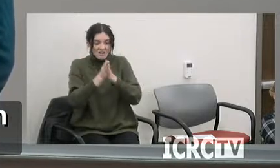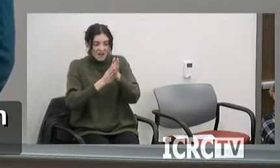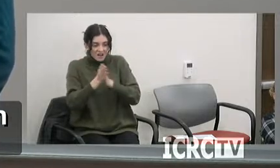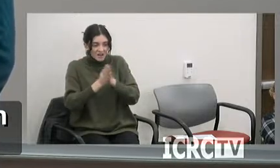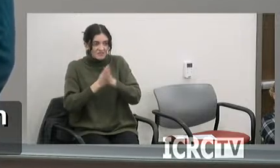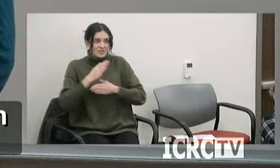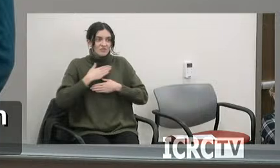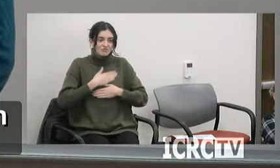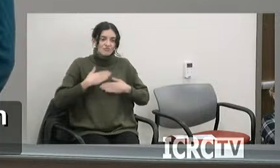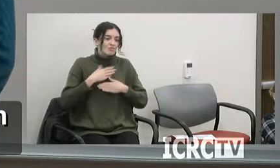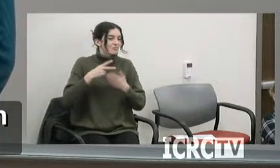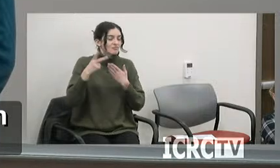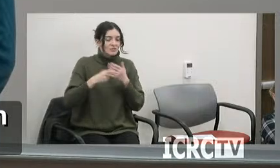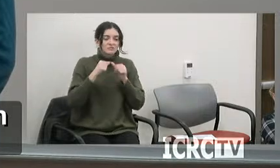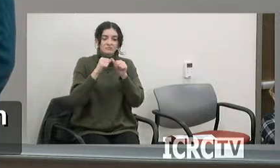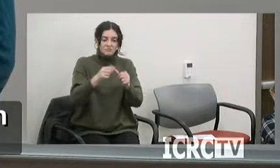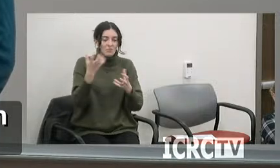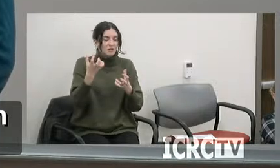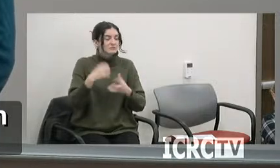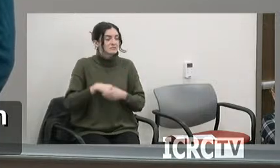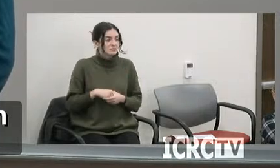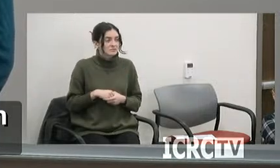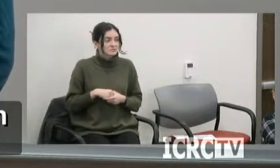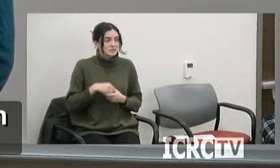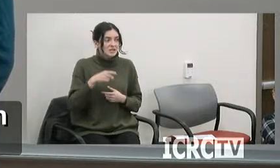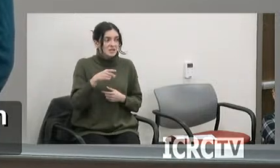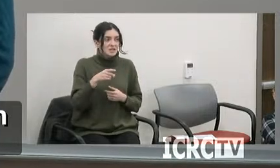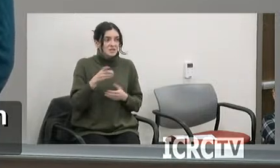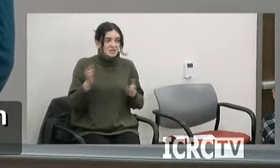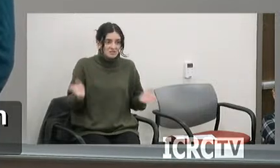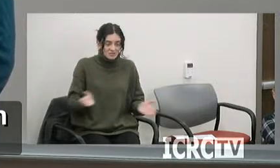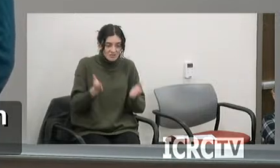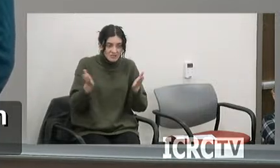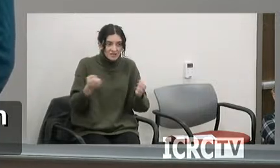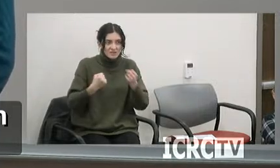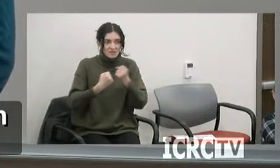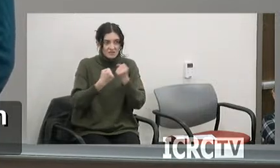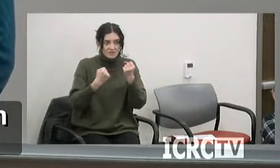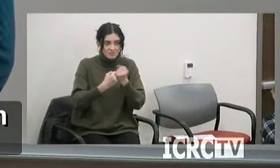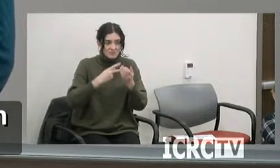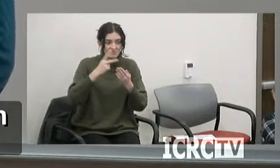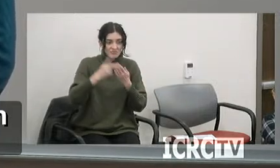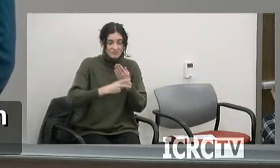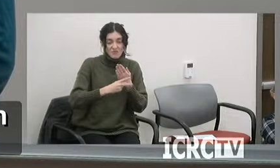He's provided guidance to the associated fine arts programs and booster organizations that otherwise